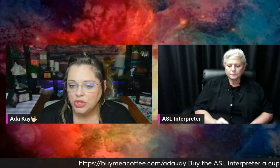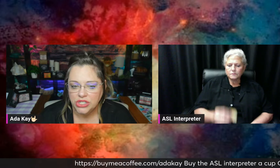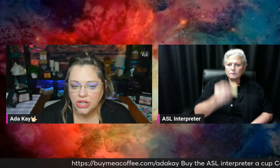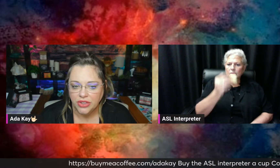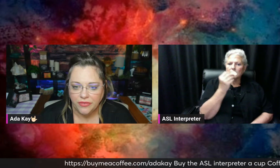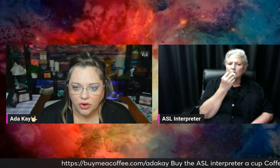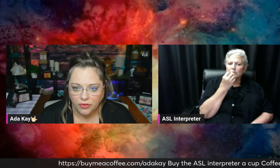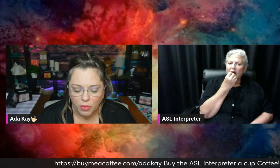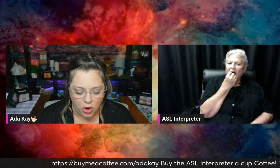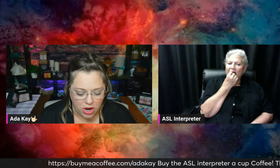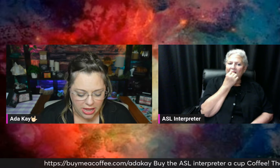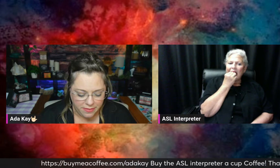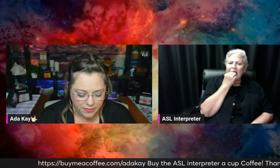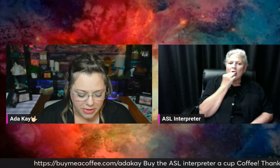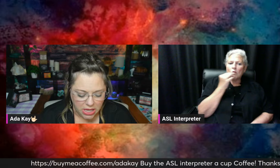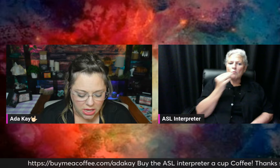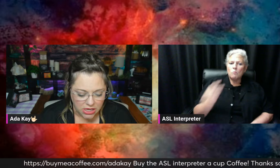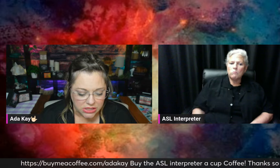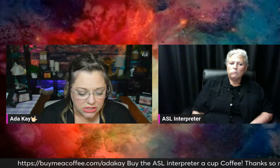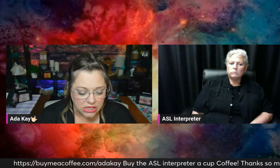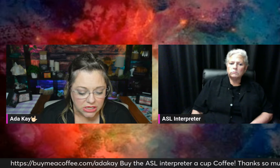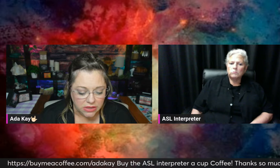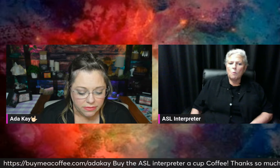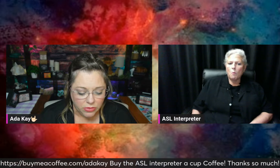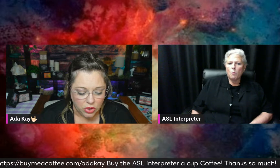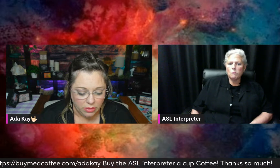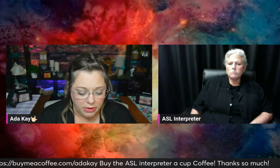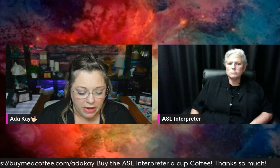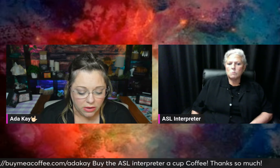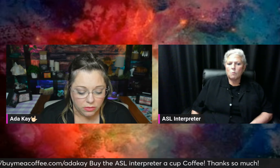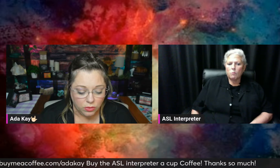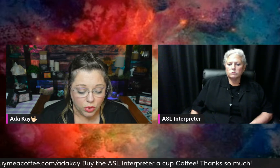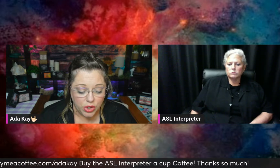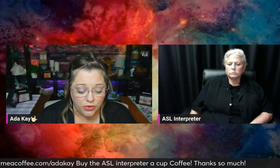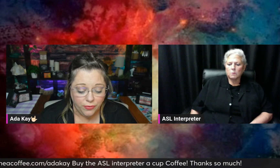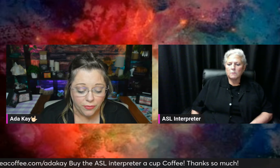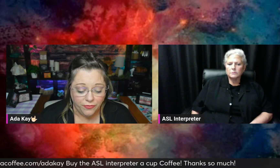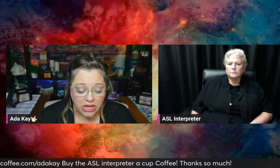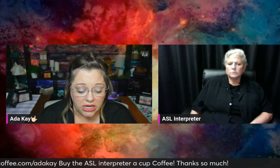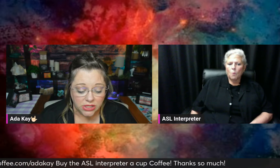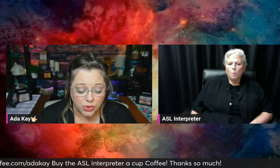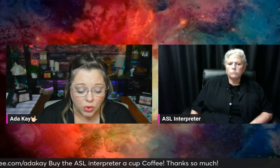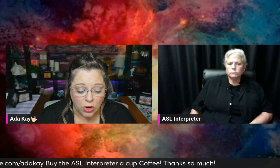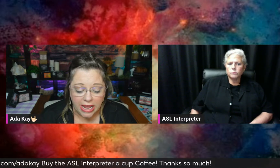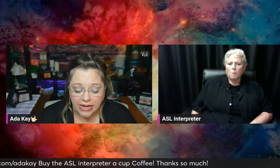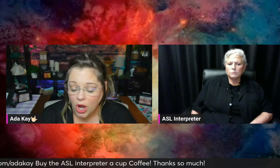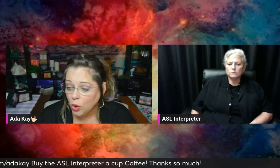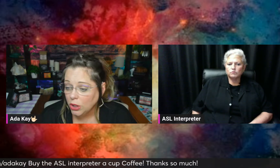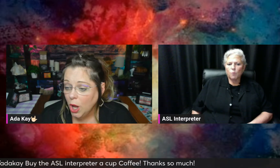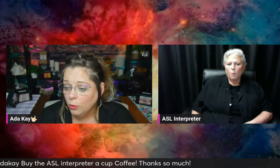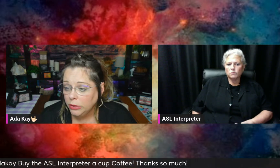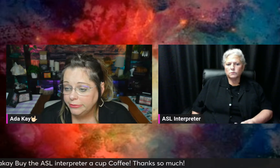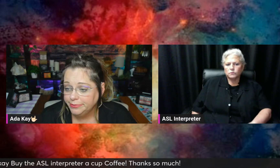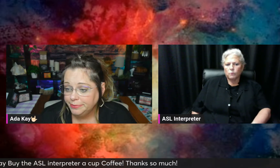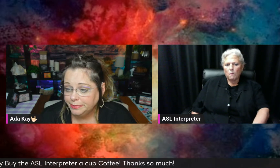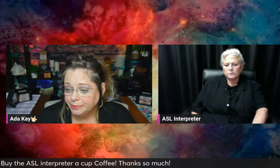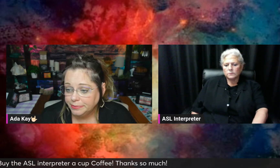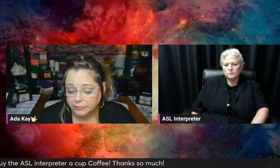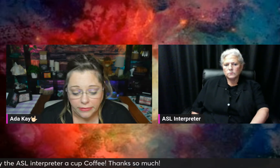No, she's not that far from RA. Cindy, call me back. Were you from Phoenix or Ada,